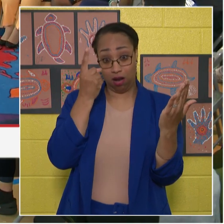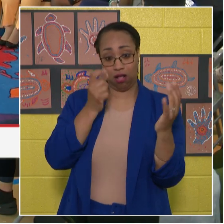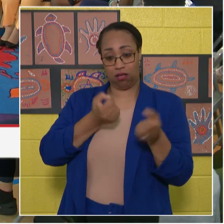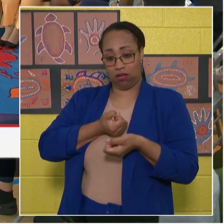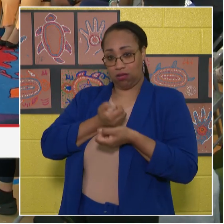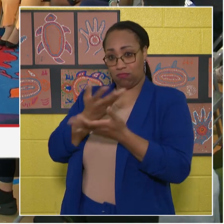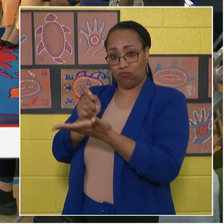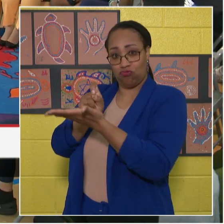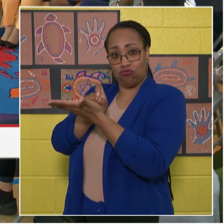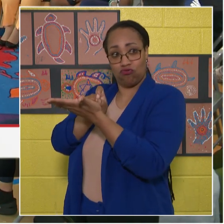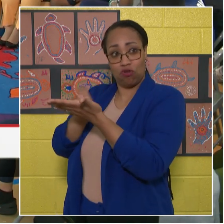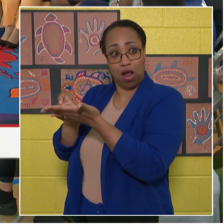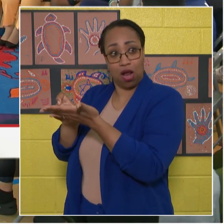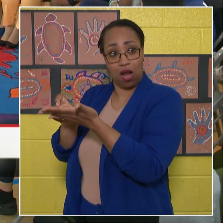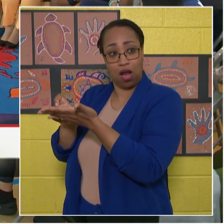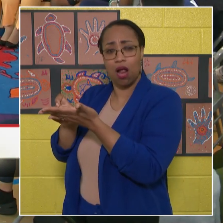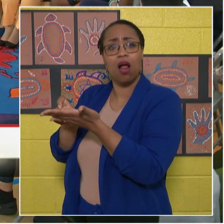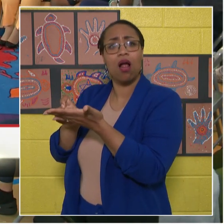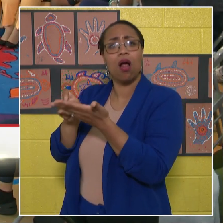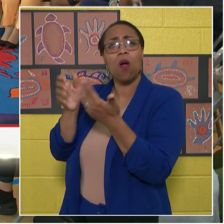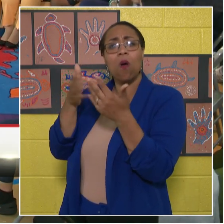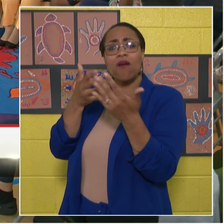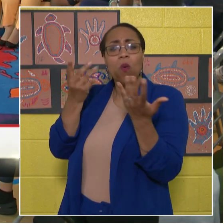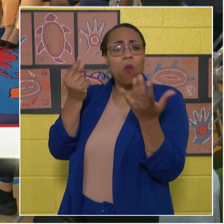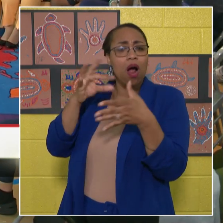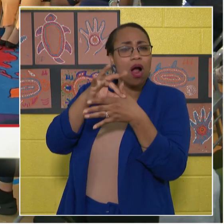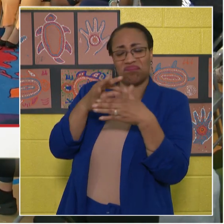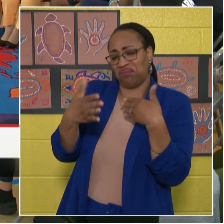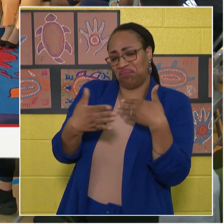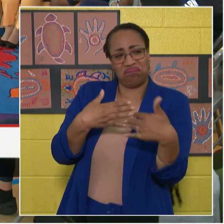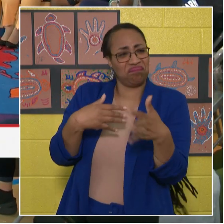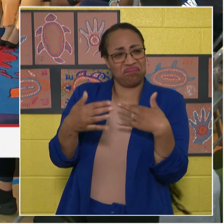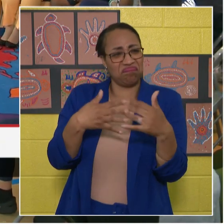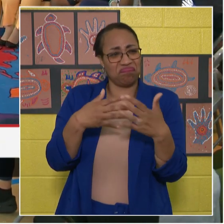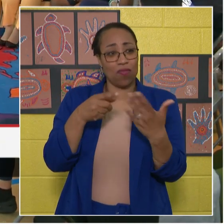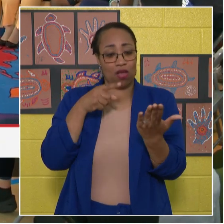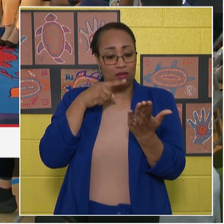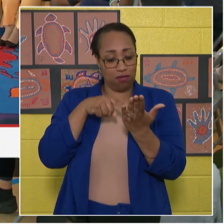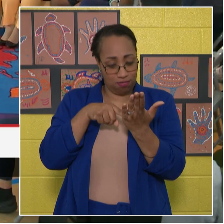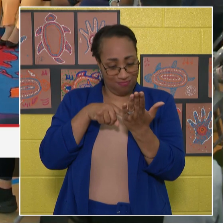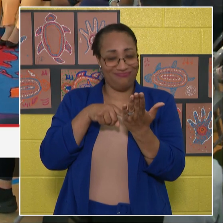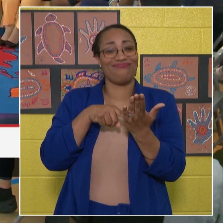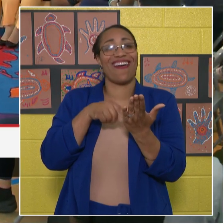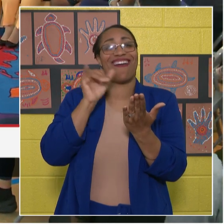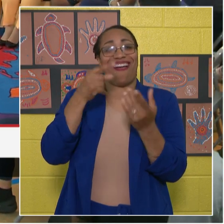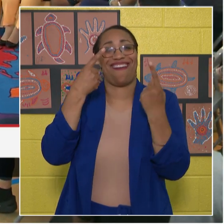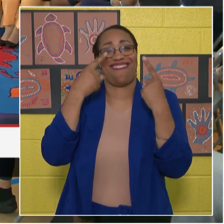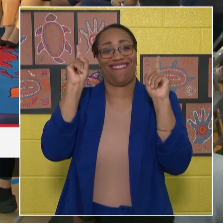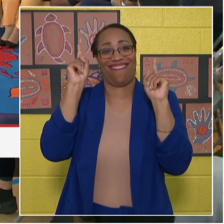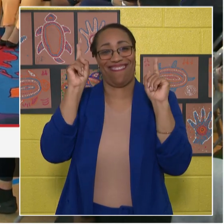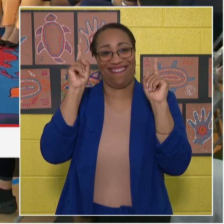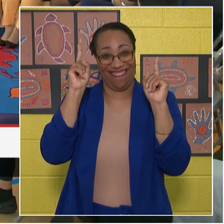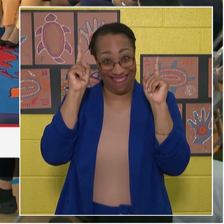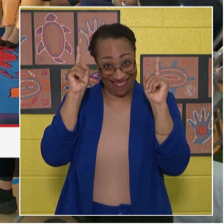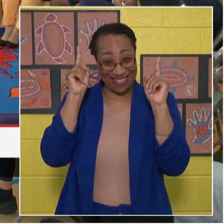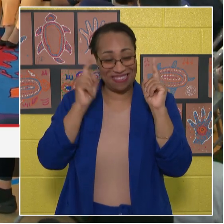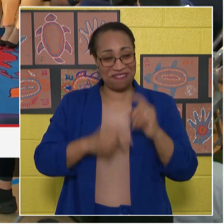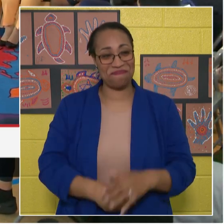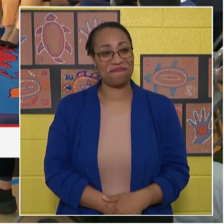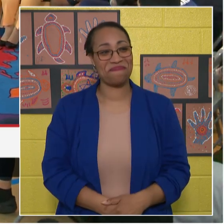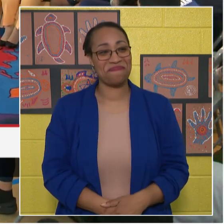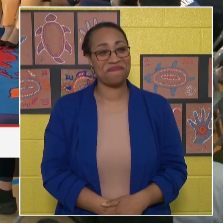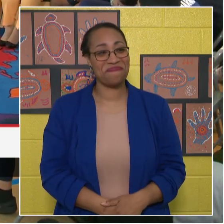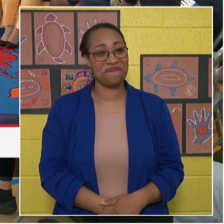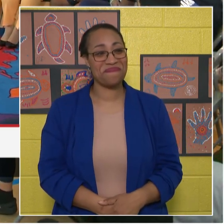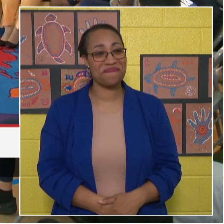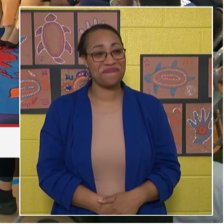present their ideas are the most successful people. When I hire people, I almost